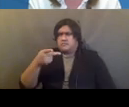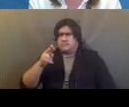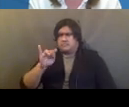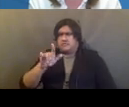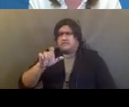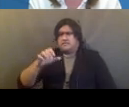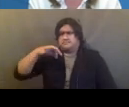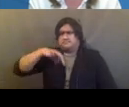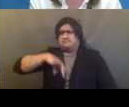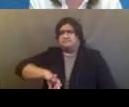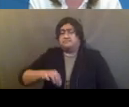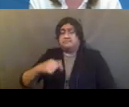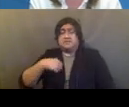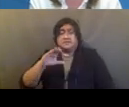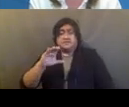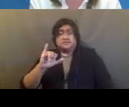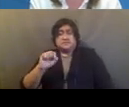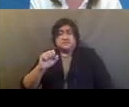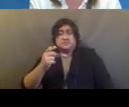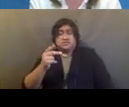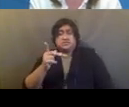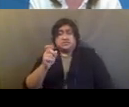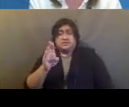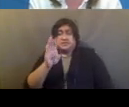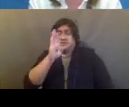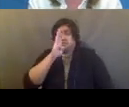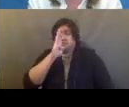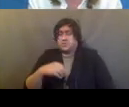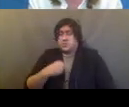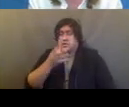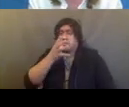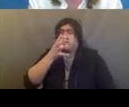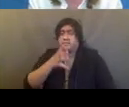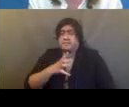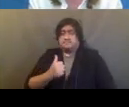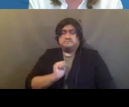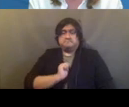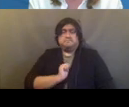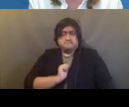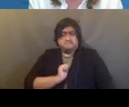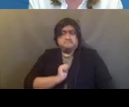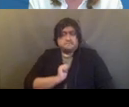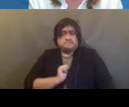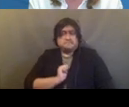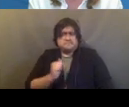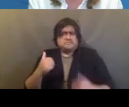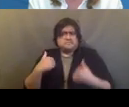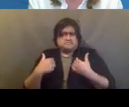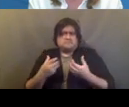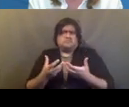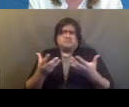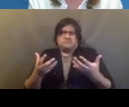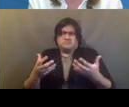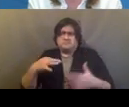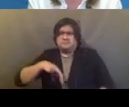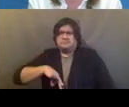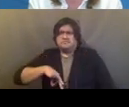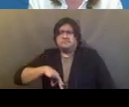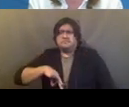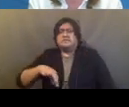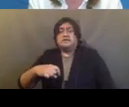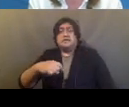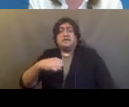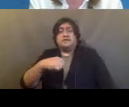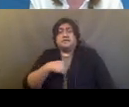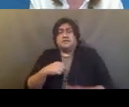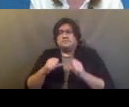a cisgender, heterosexual white woman, and I constantly try to keep